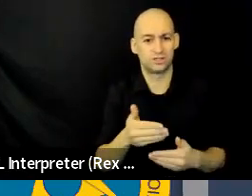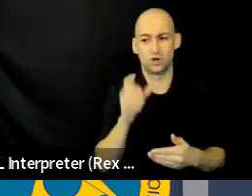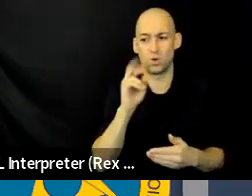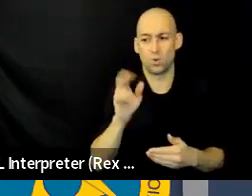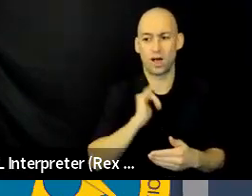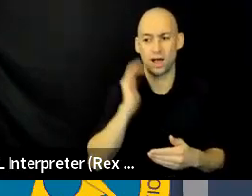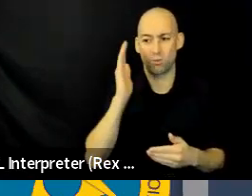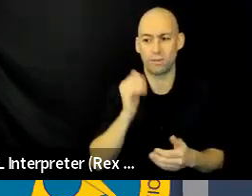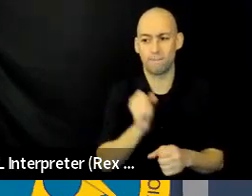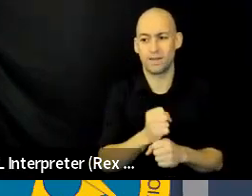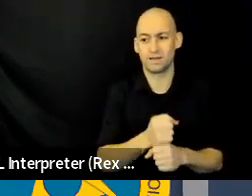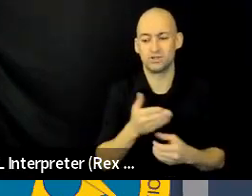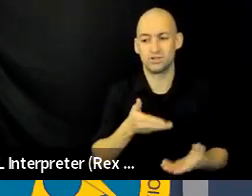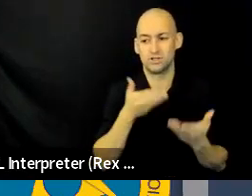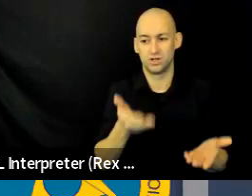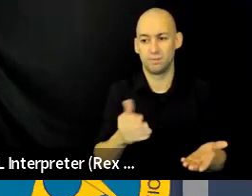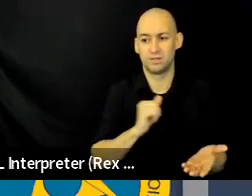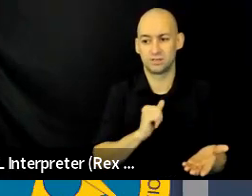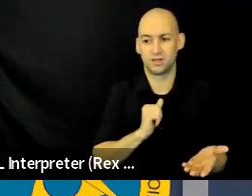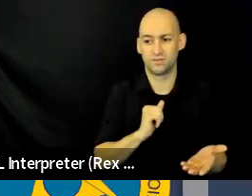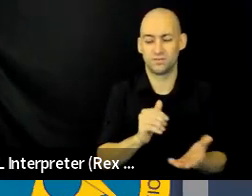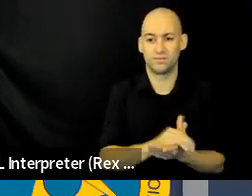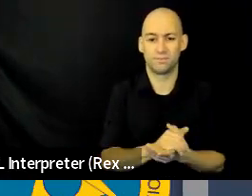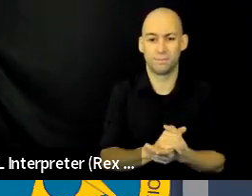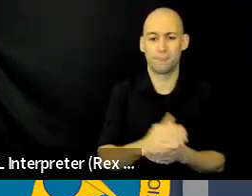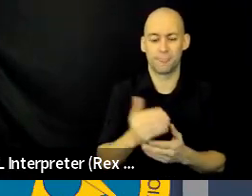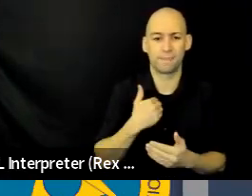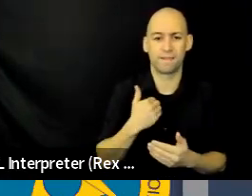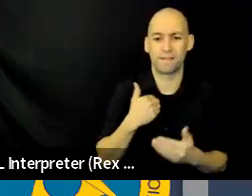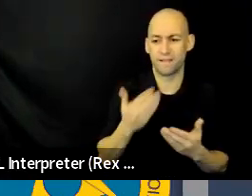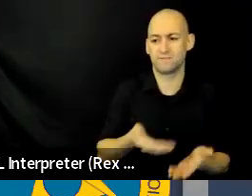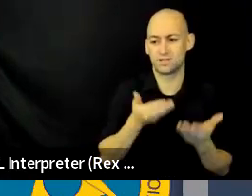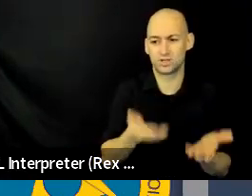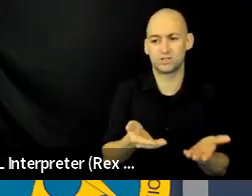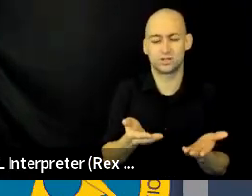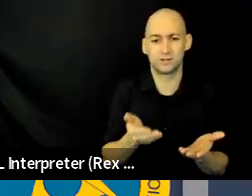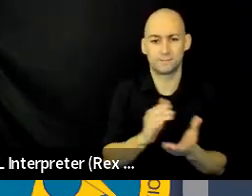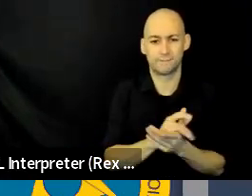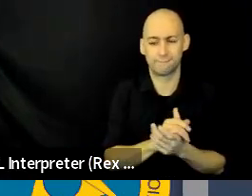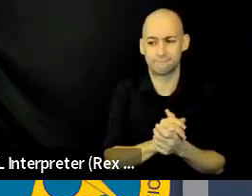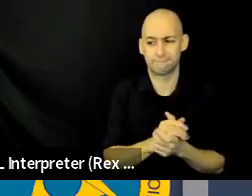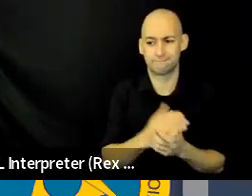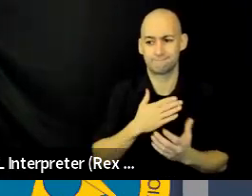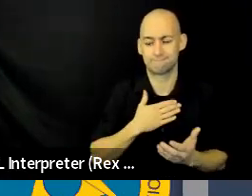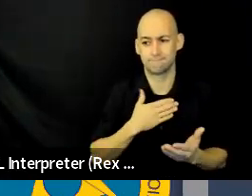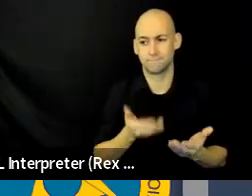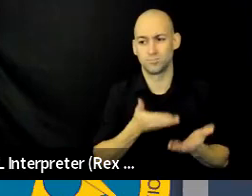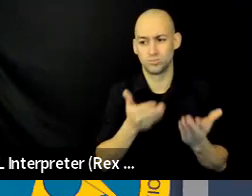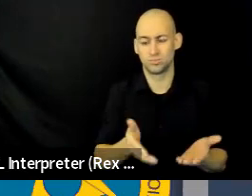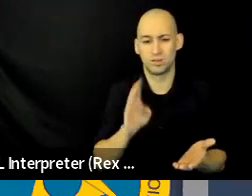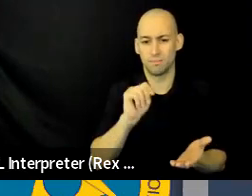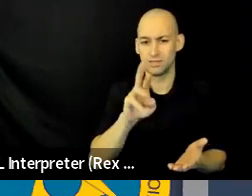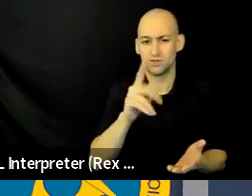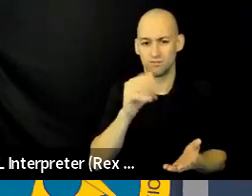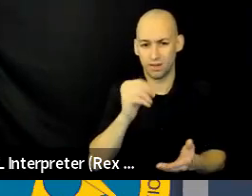a suggestion on my own. I do have a suggestion. My recommendation, and thank you, Mr. Pham and the